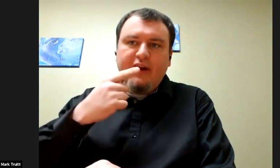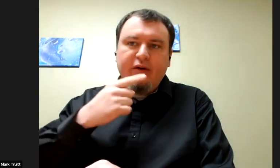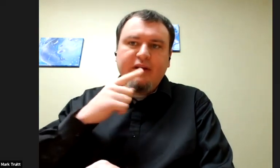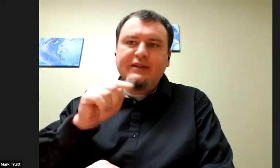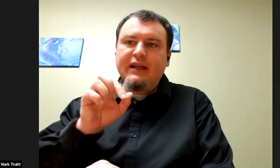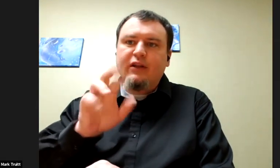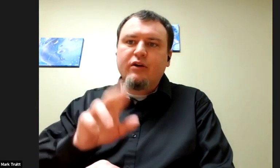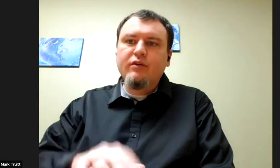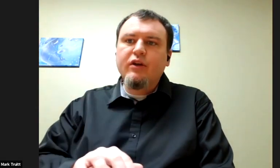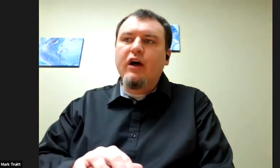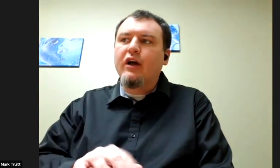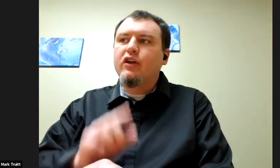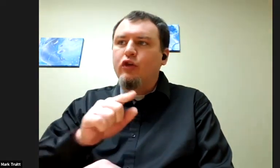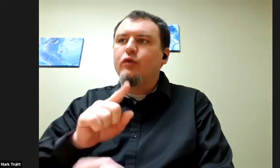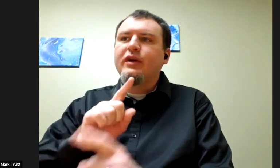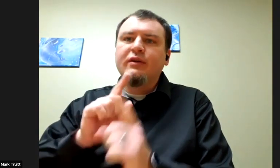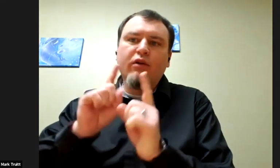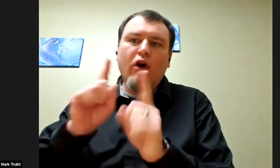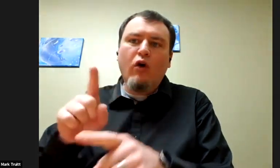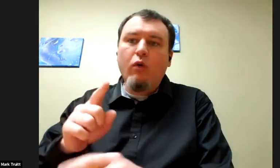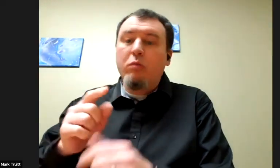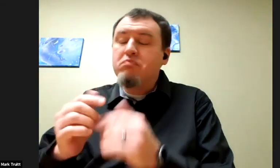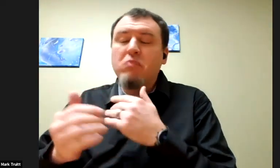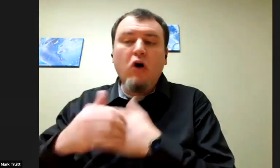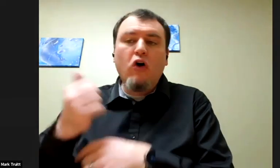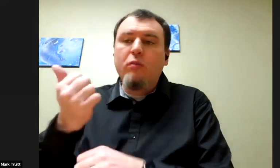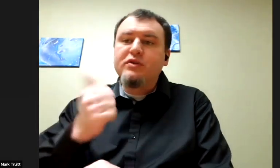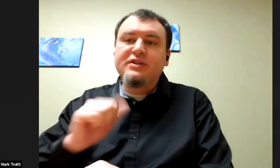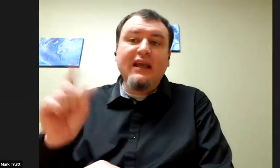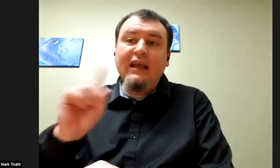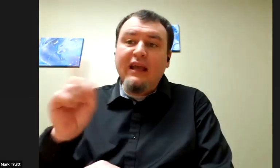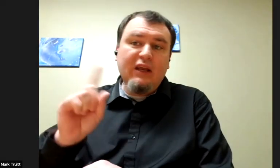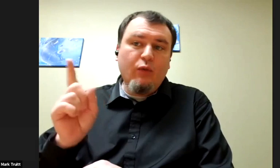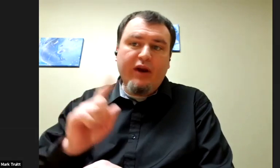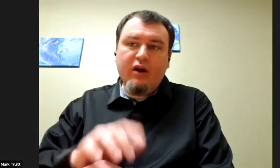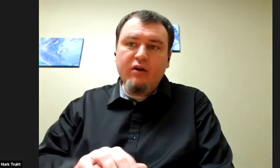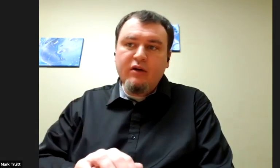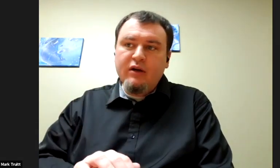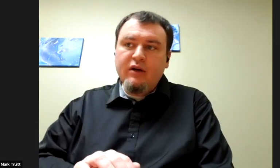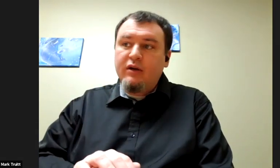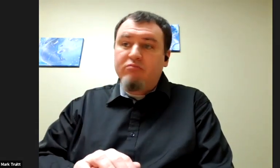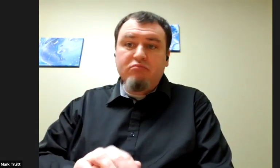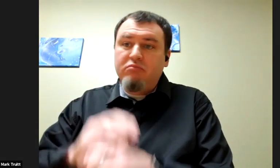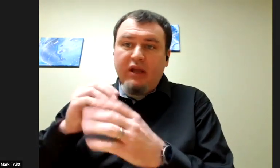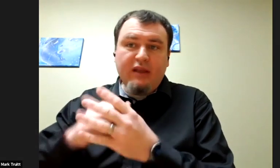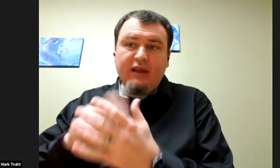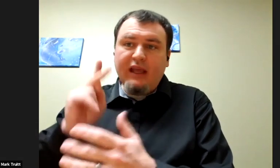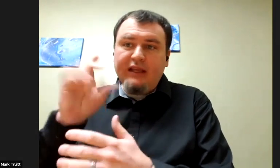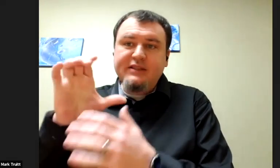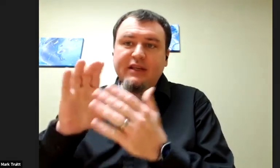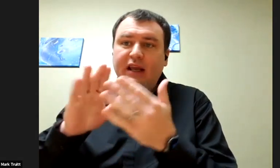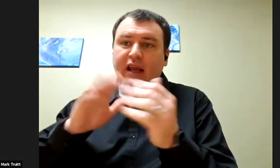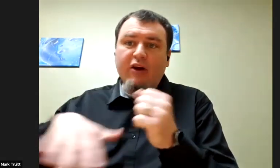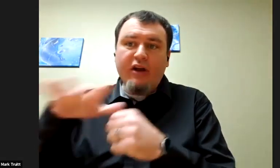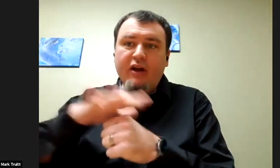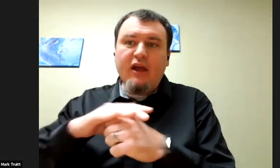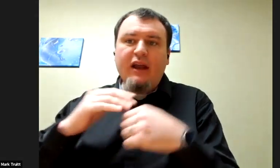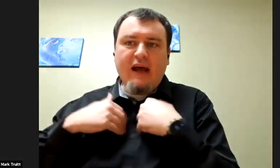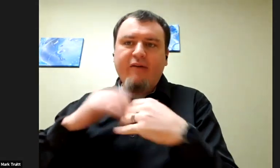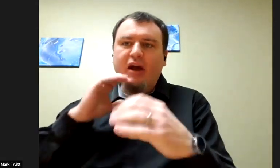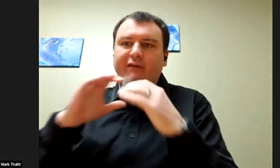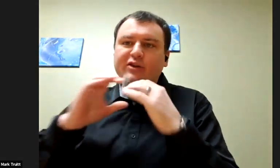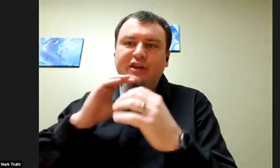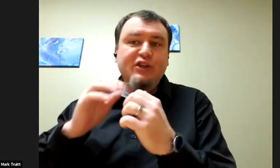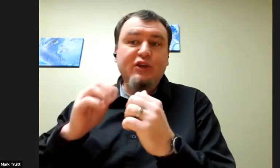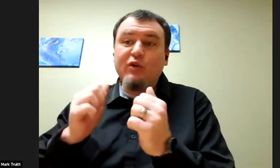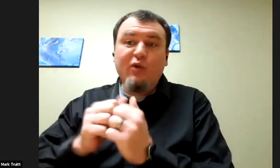You are hearing, Taylor. You can go almost anywhere in the Kansas City area and